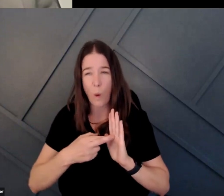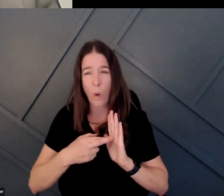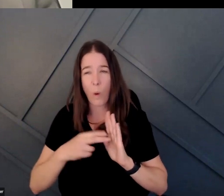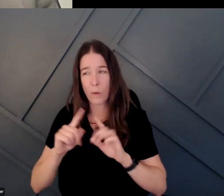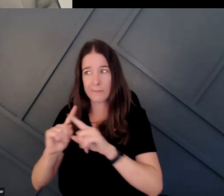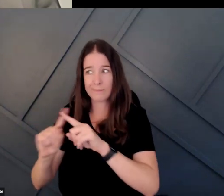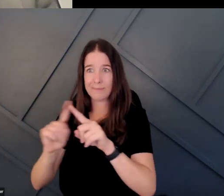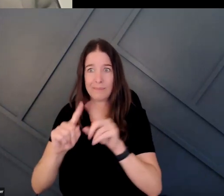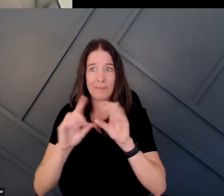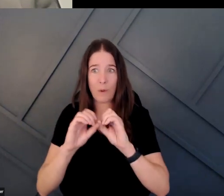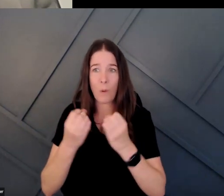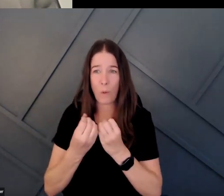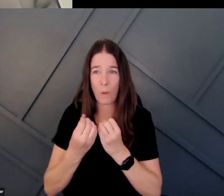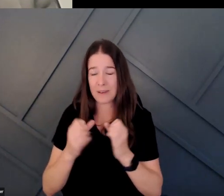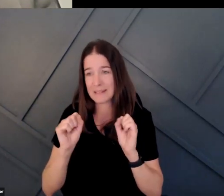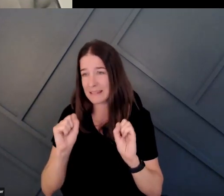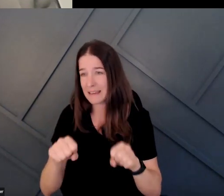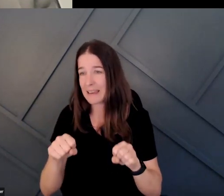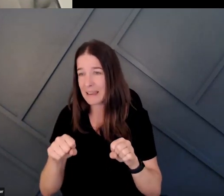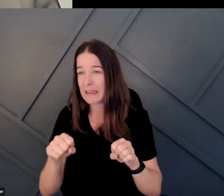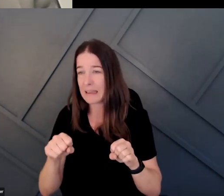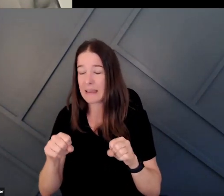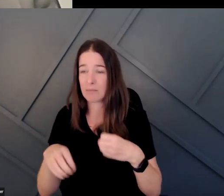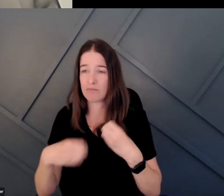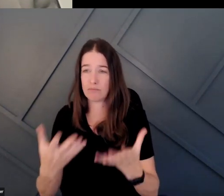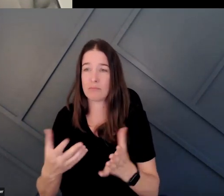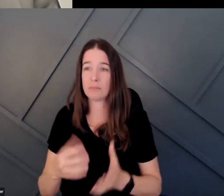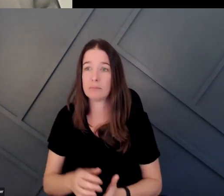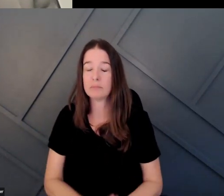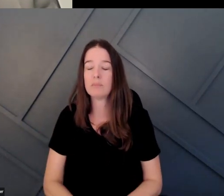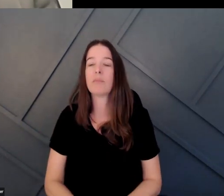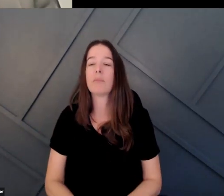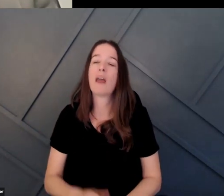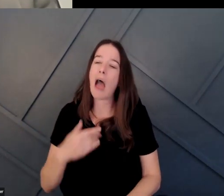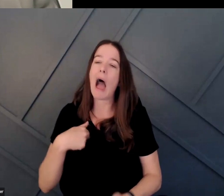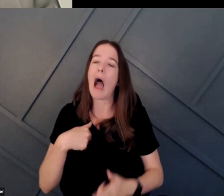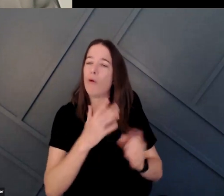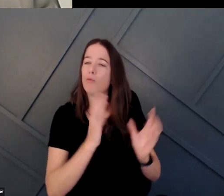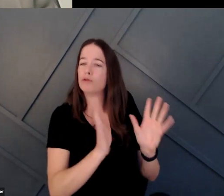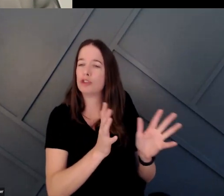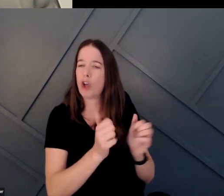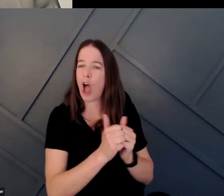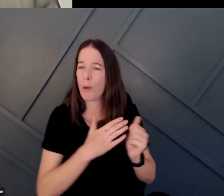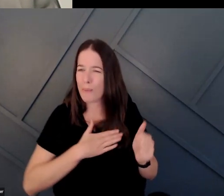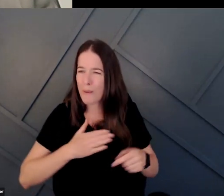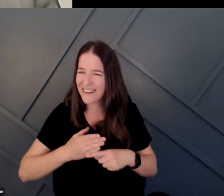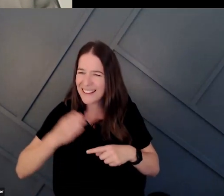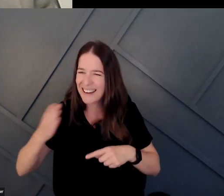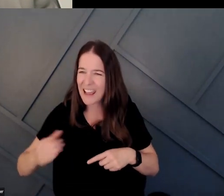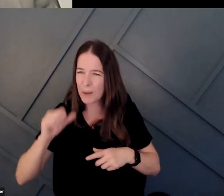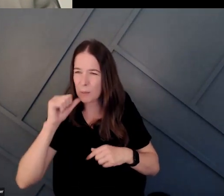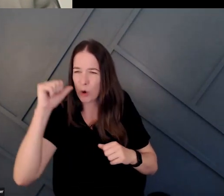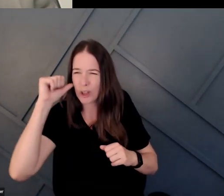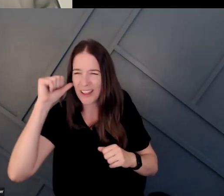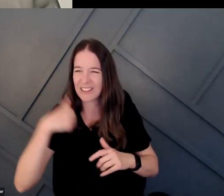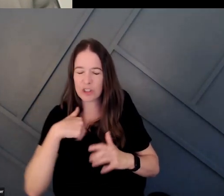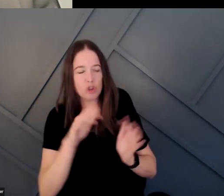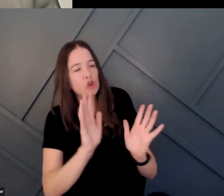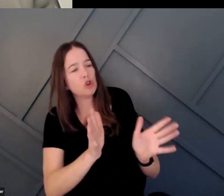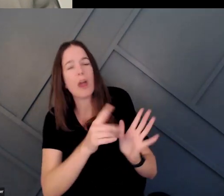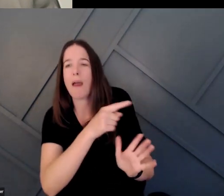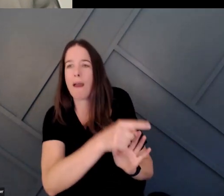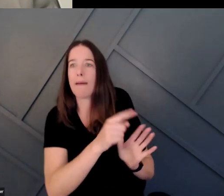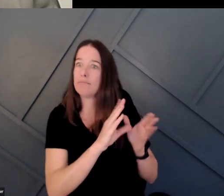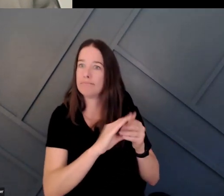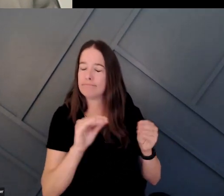I had a conversation with a neighbor yesterday, and they shared about their father